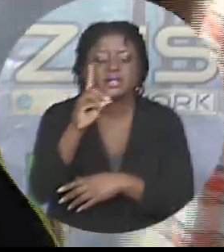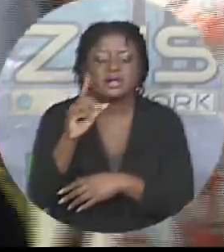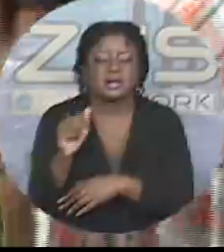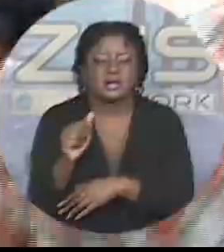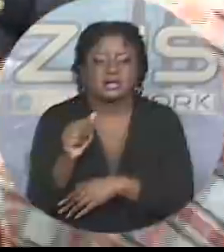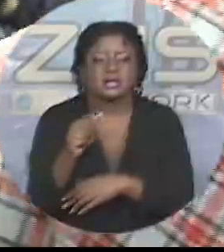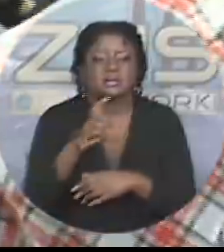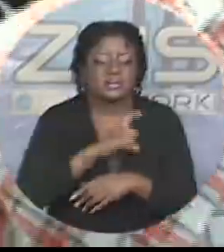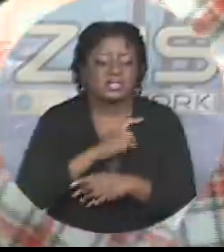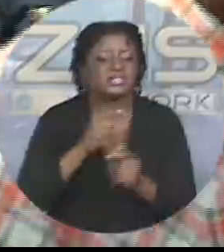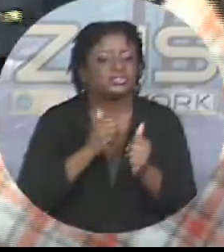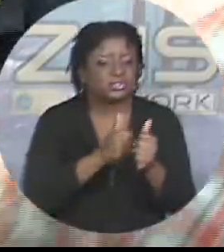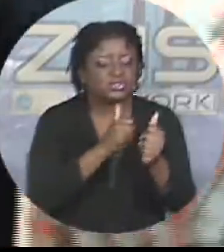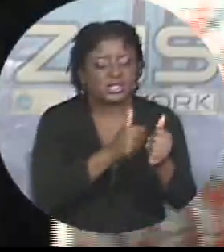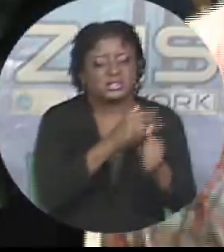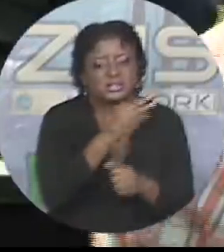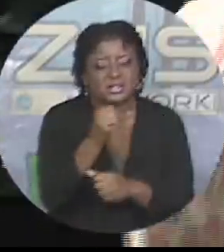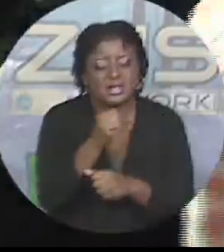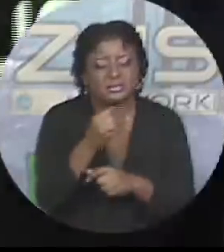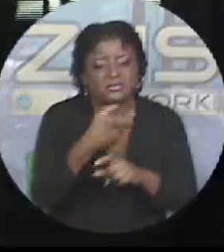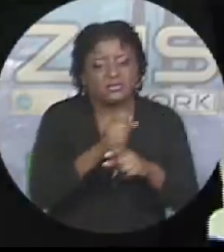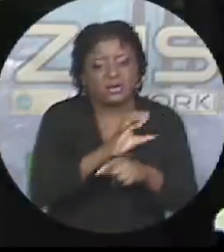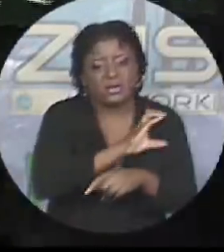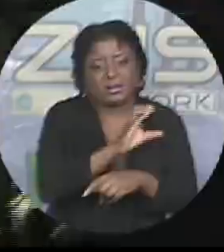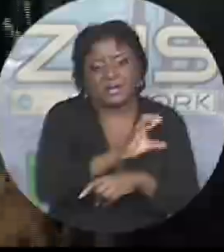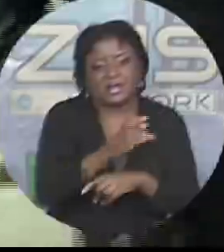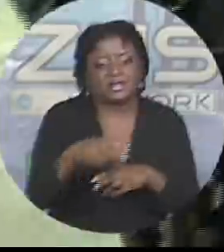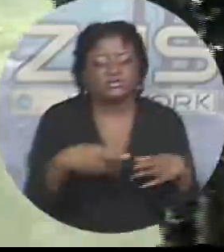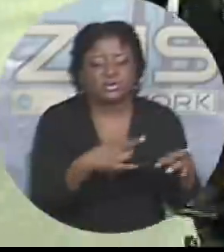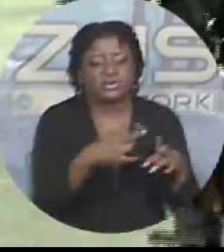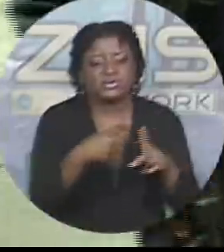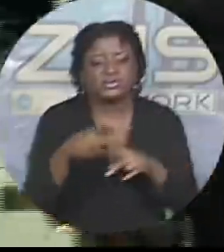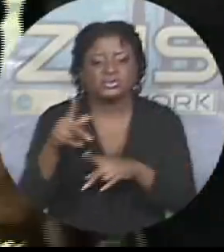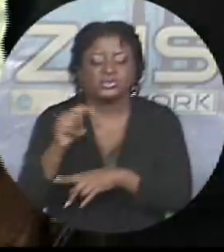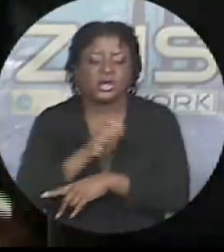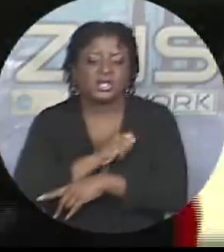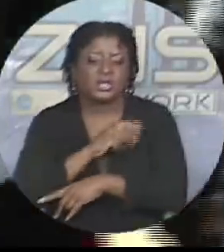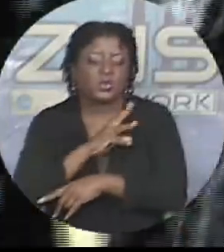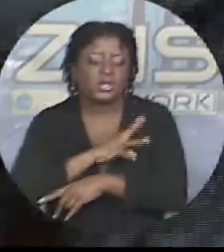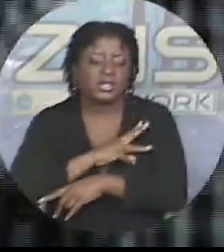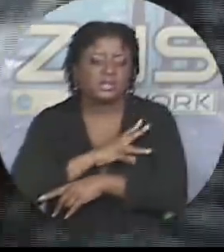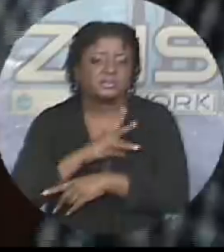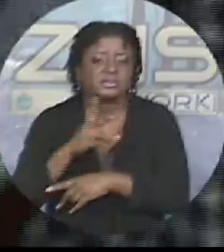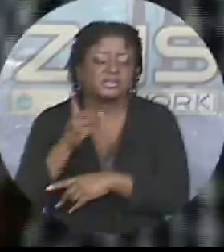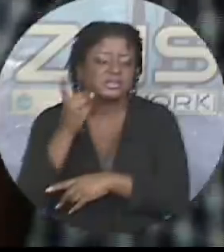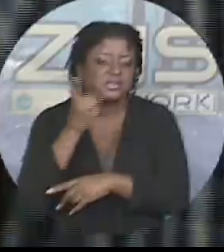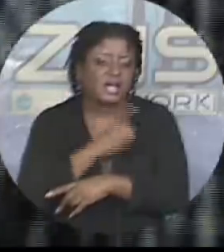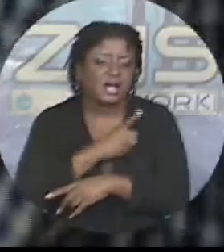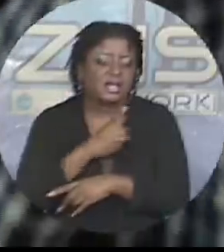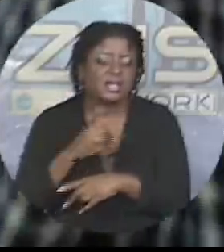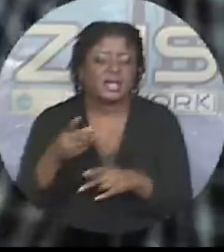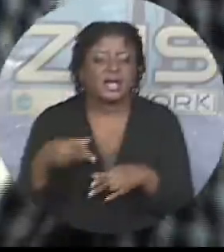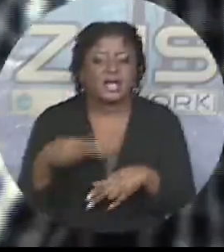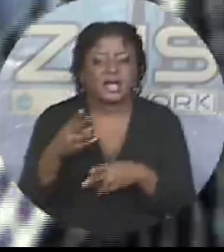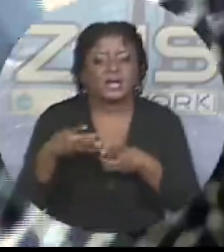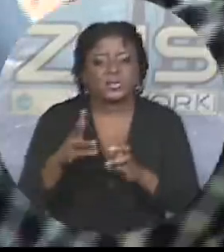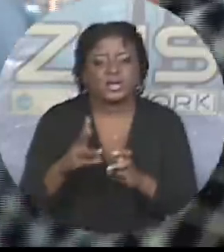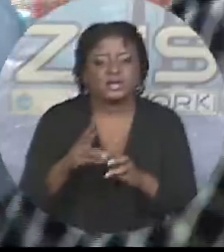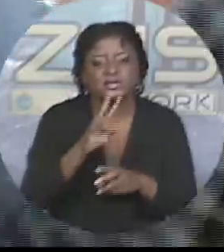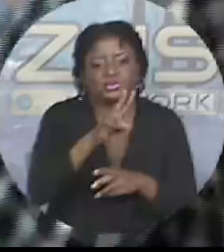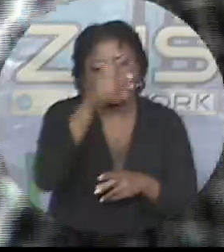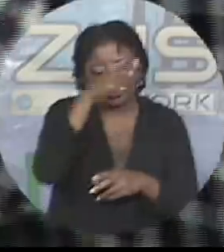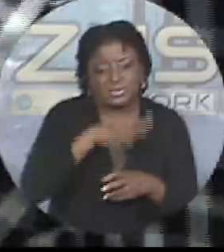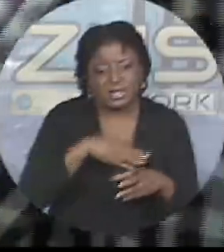the Carmichael area to the Tonic Williams Darling Highway, where the driver headed onto a track road and the two got out and